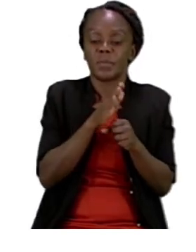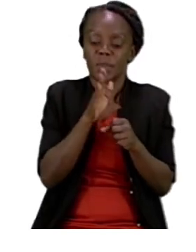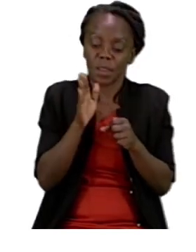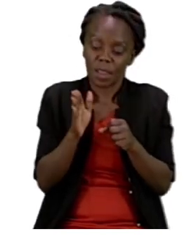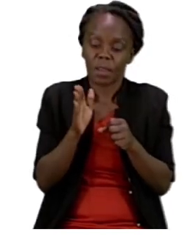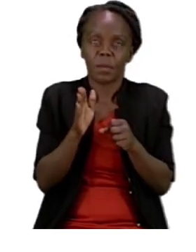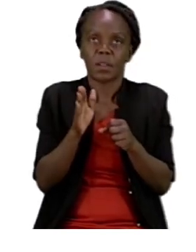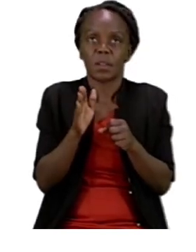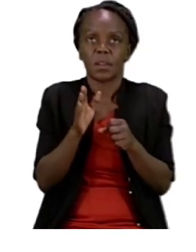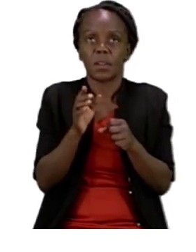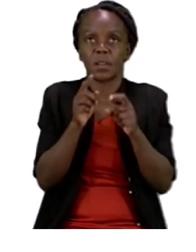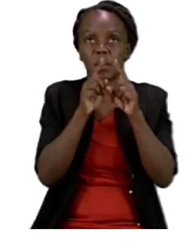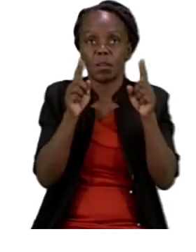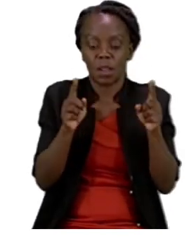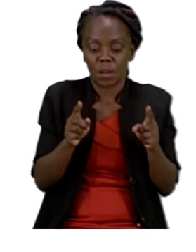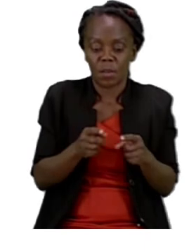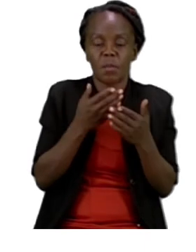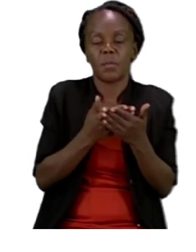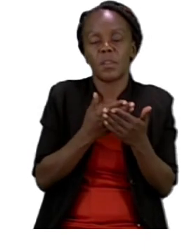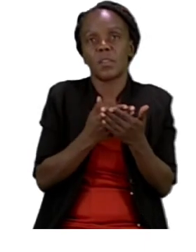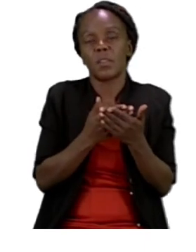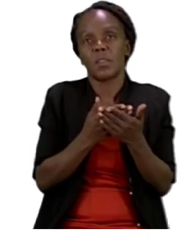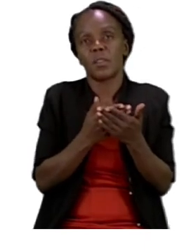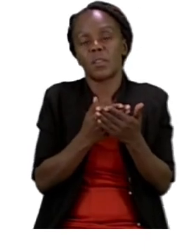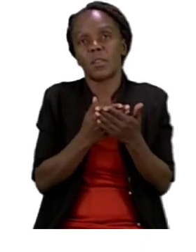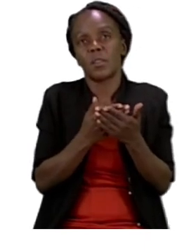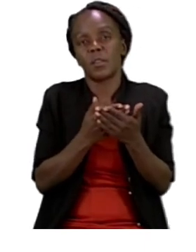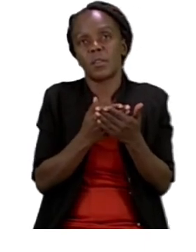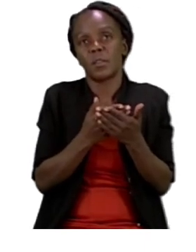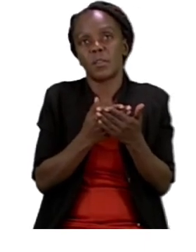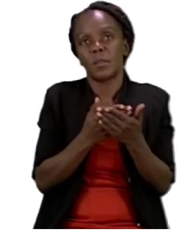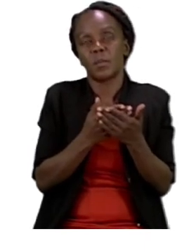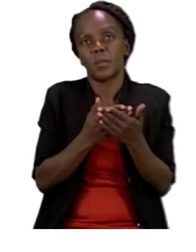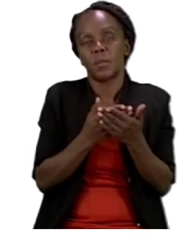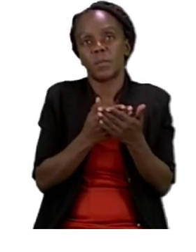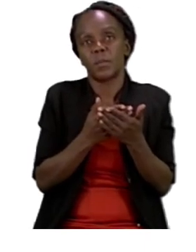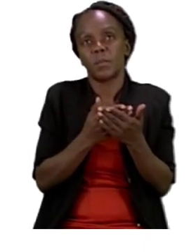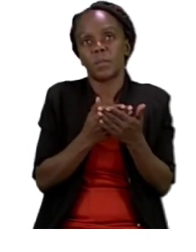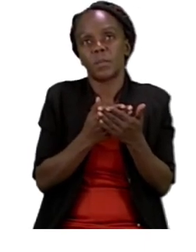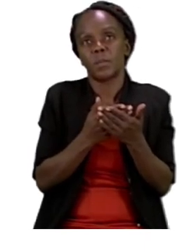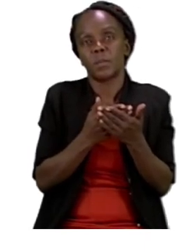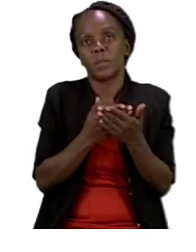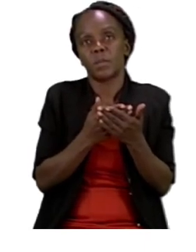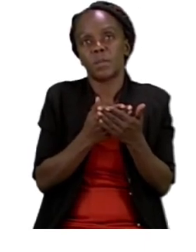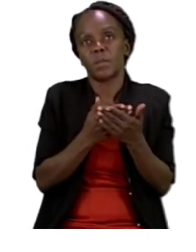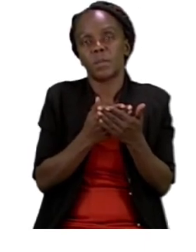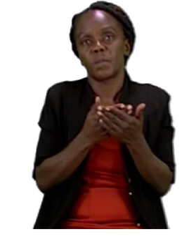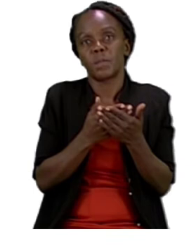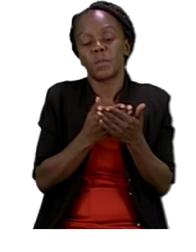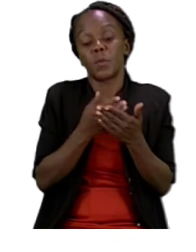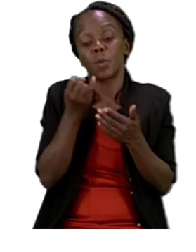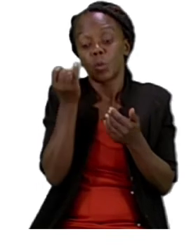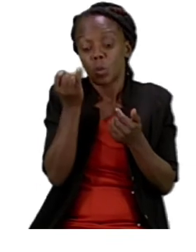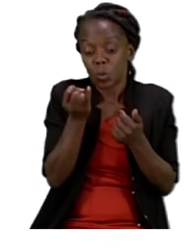this together. We are going to start at the top of the picture and we're going to go